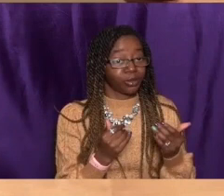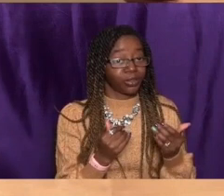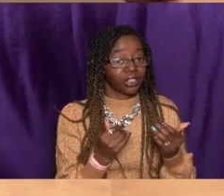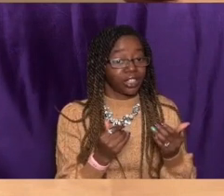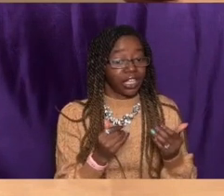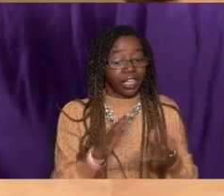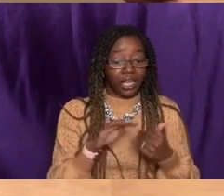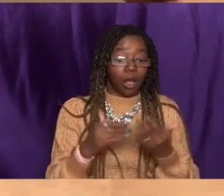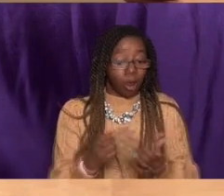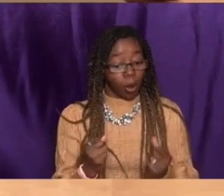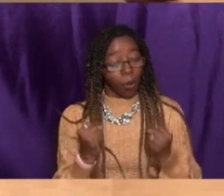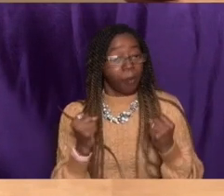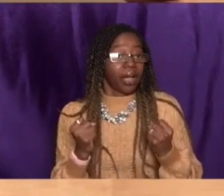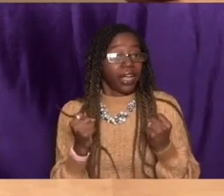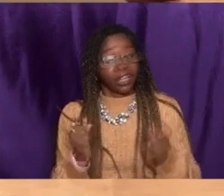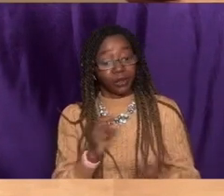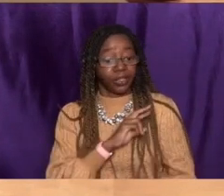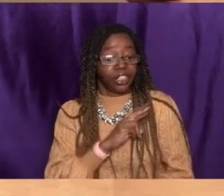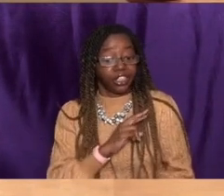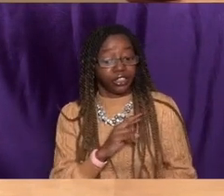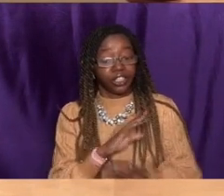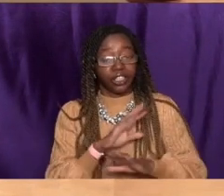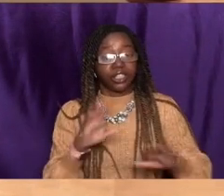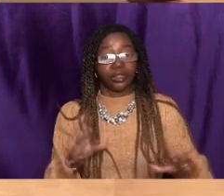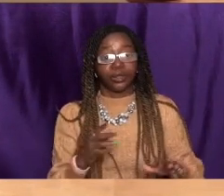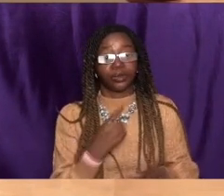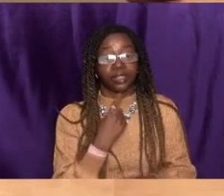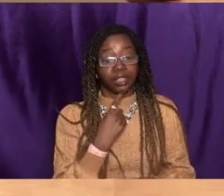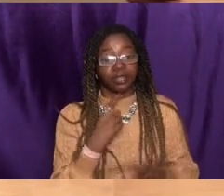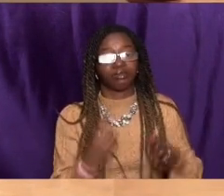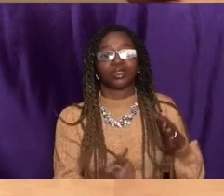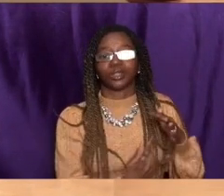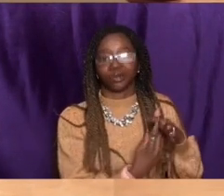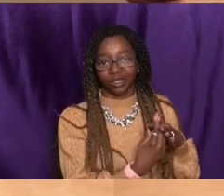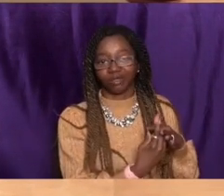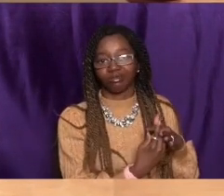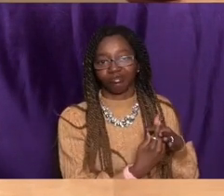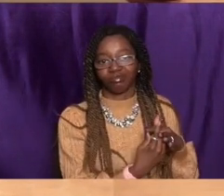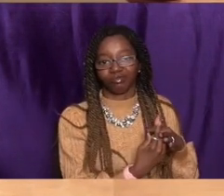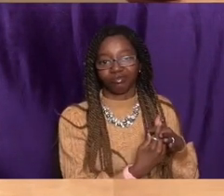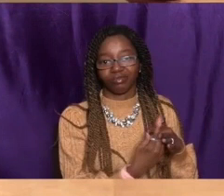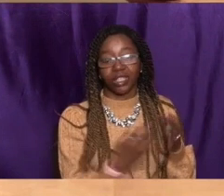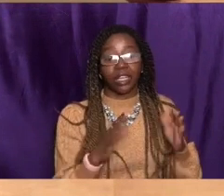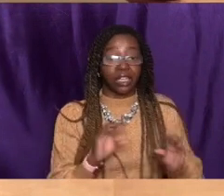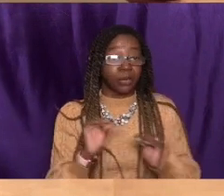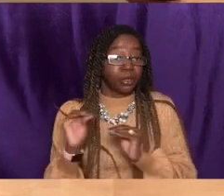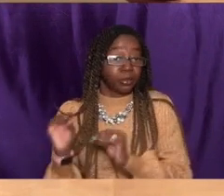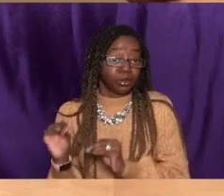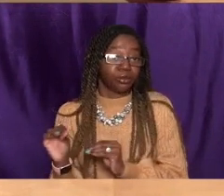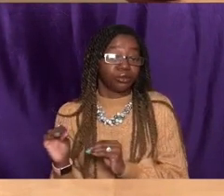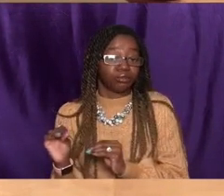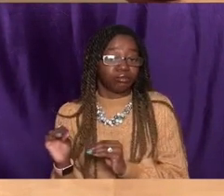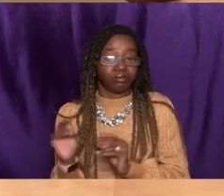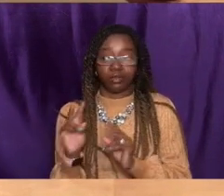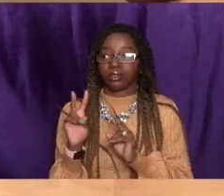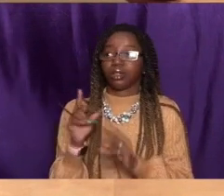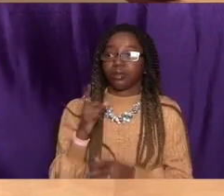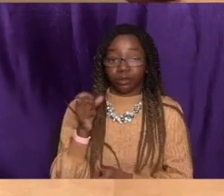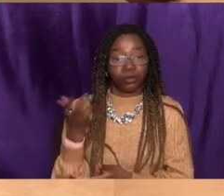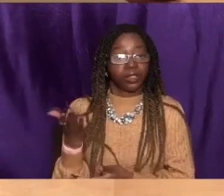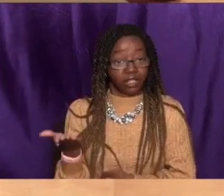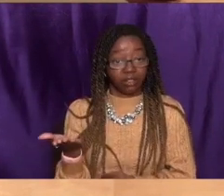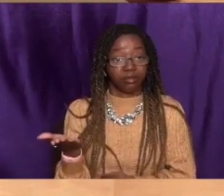religion. You don't see him, he just shows up. Well, he pulled a stealth move. I looked up and who was standing